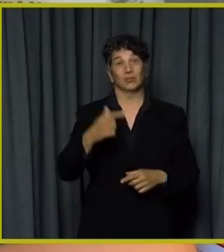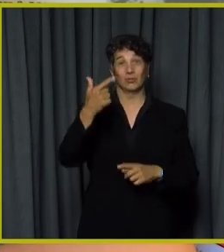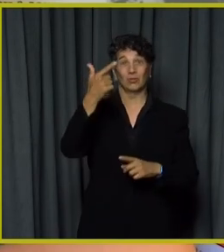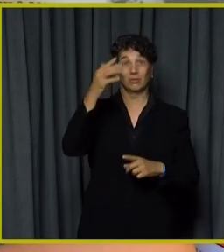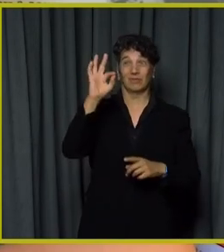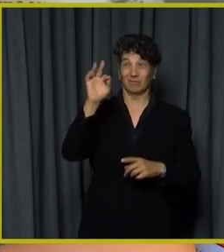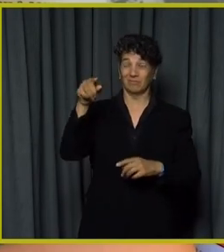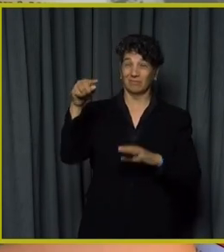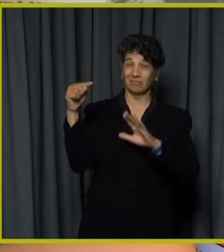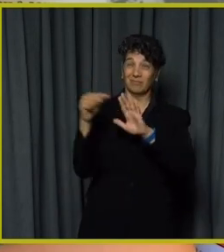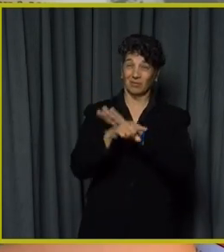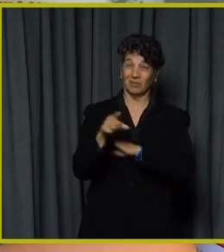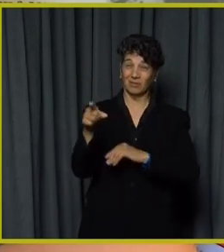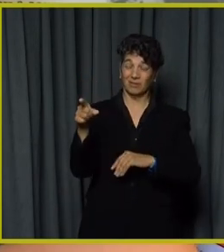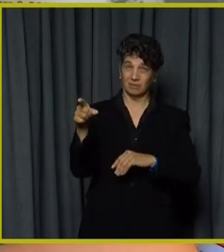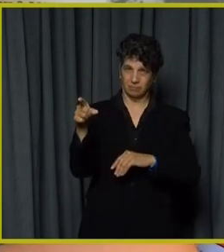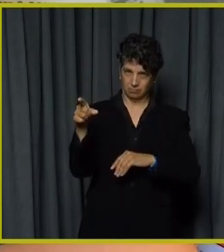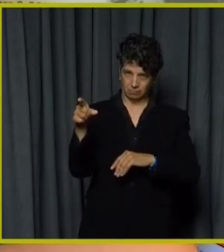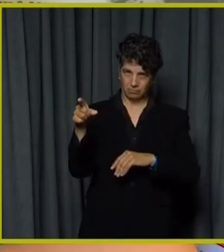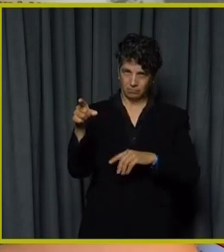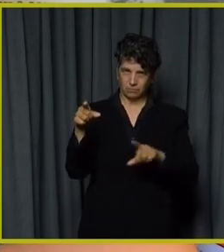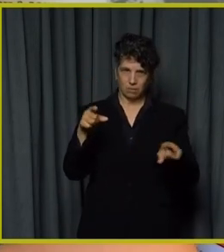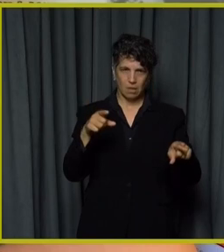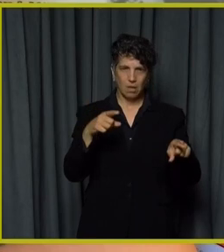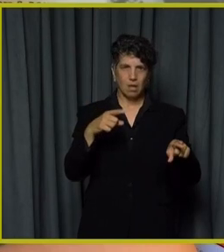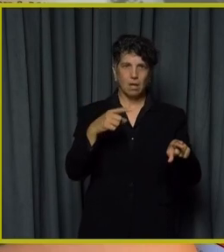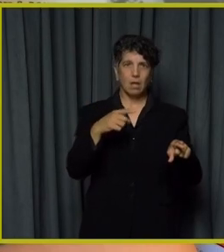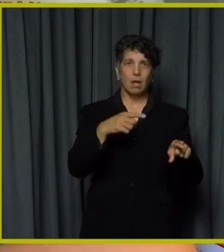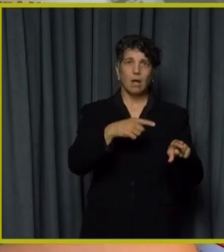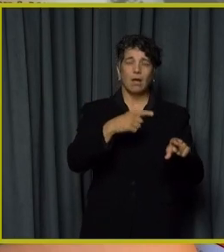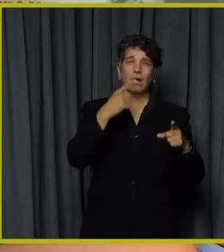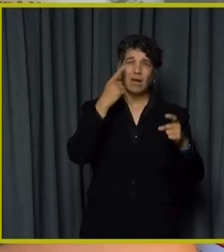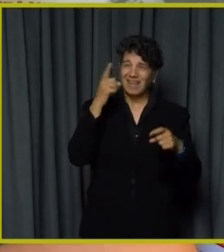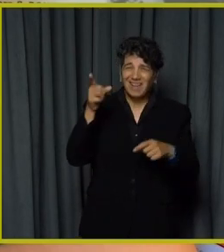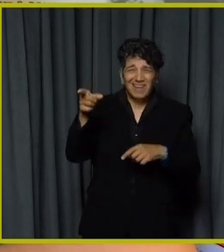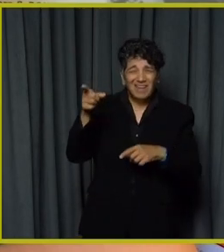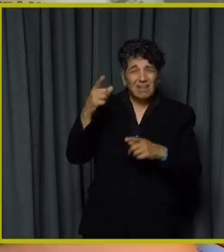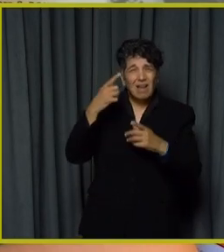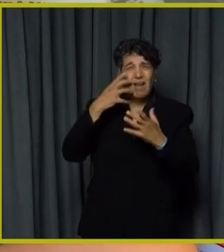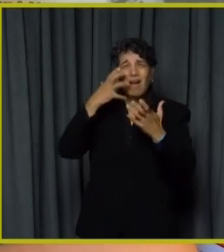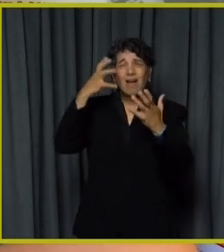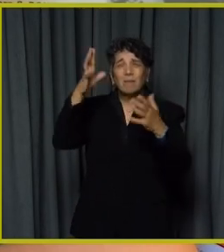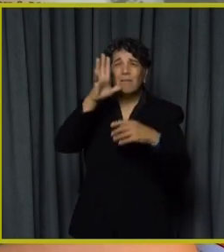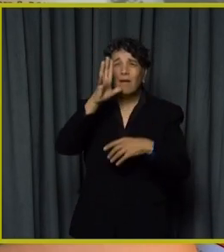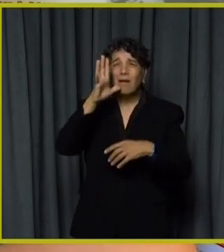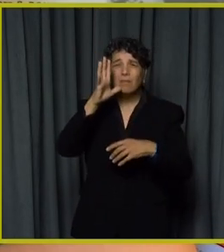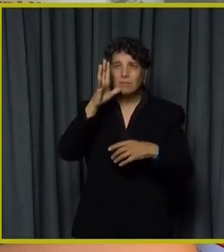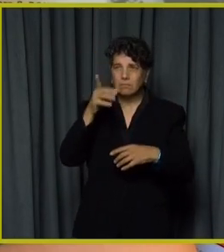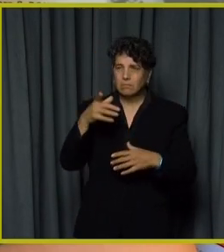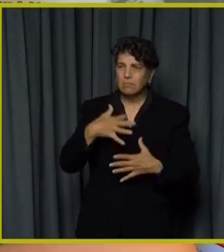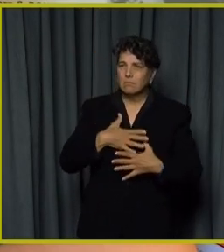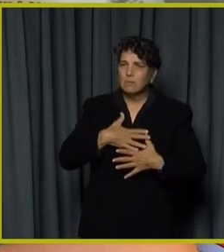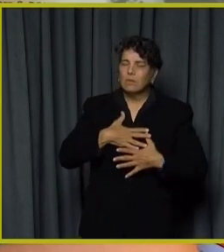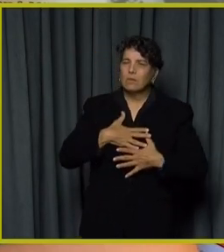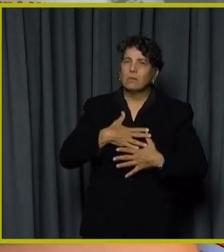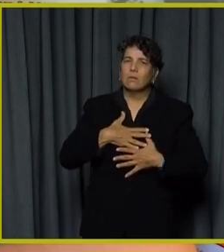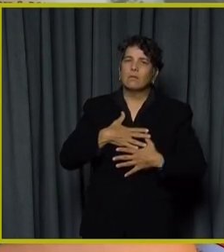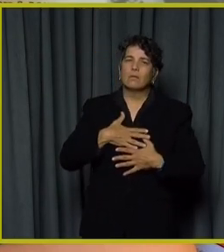he made, and he called for his mom, you know. And I think most mothers who saw that clip of